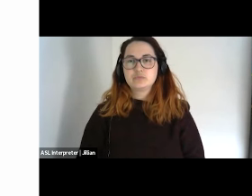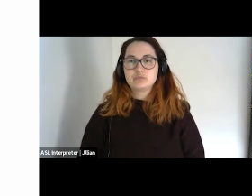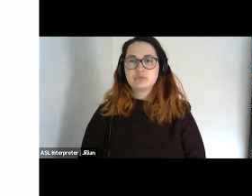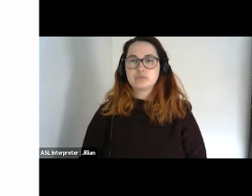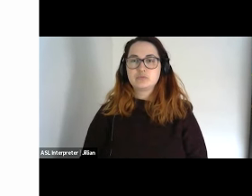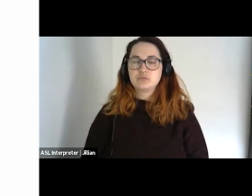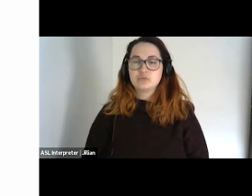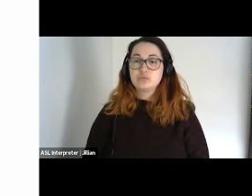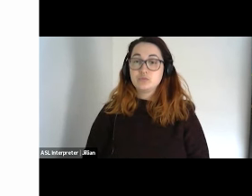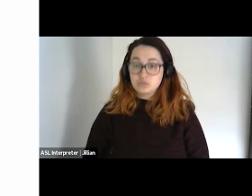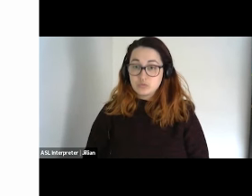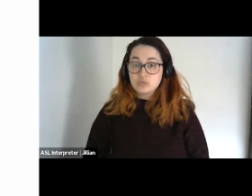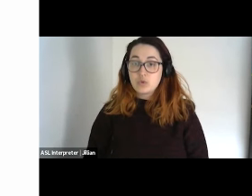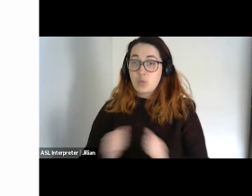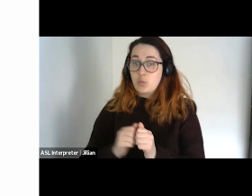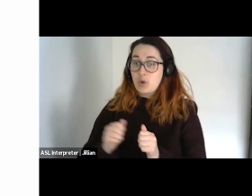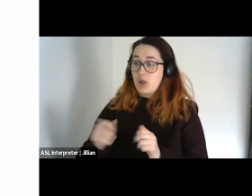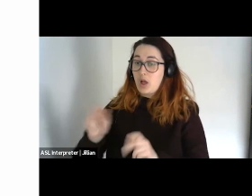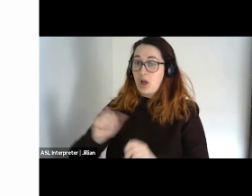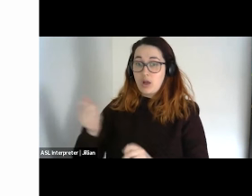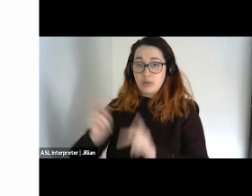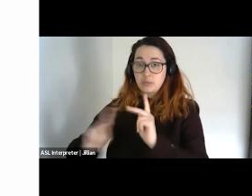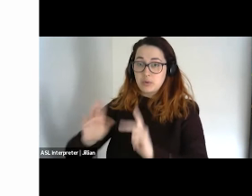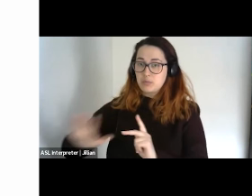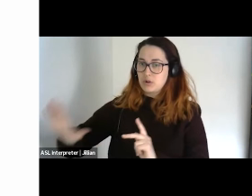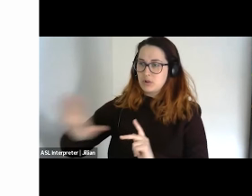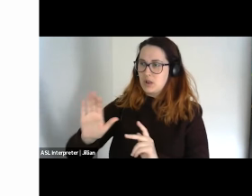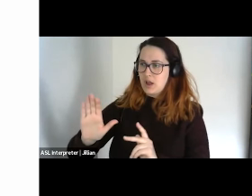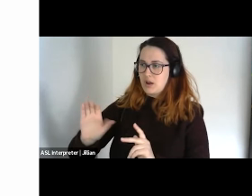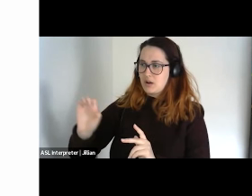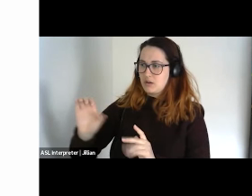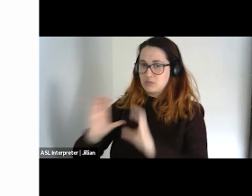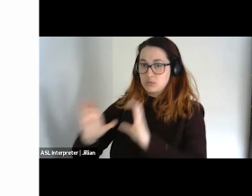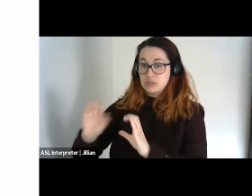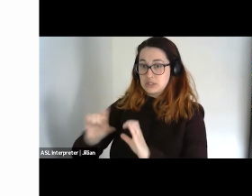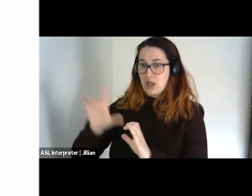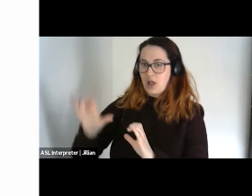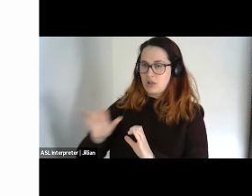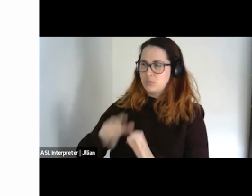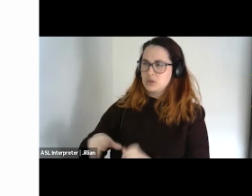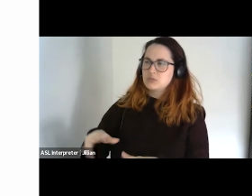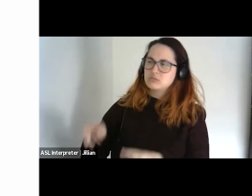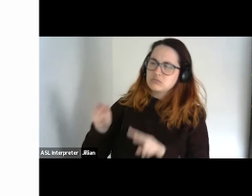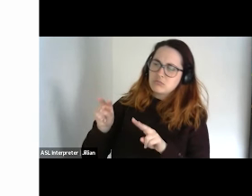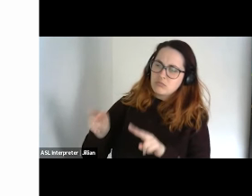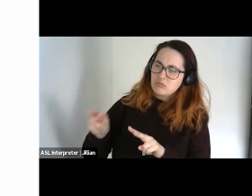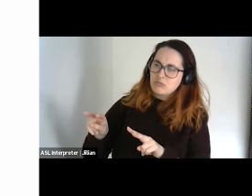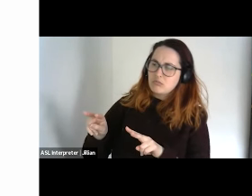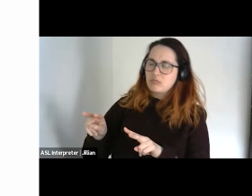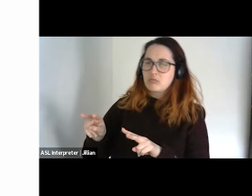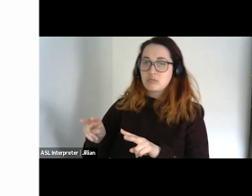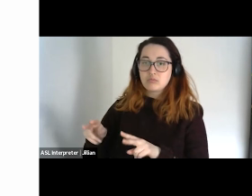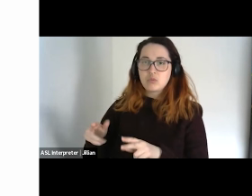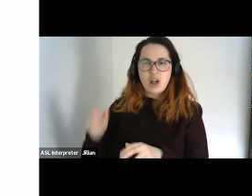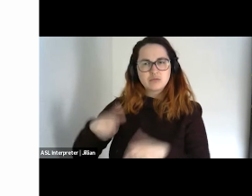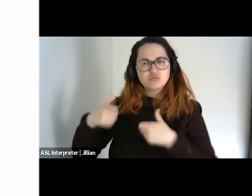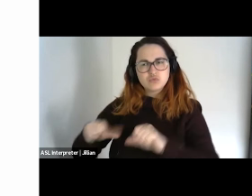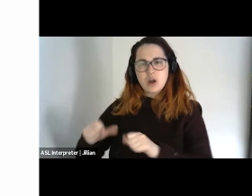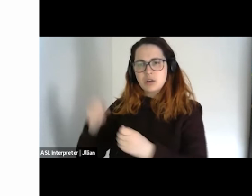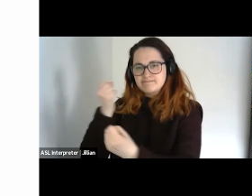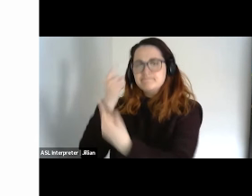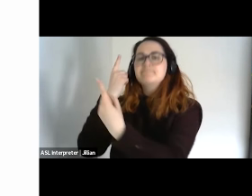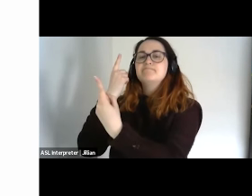for others. So we sort of observe others' communication styles and try and be empathetic towards that, because